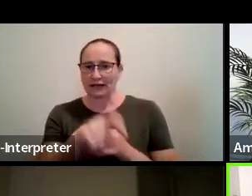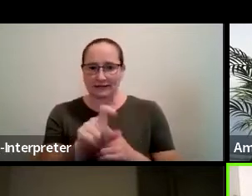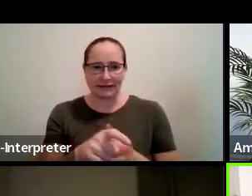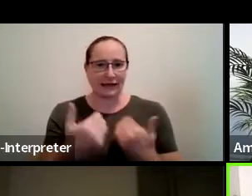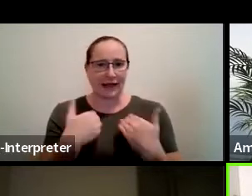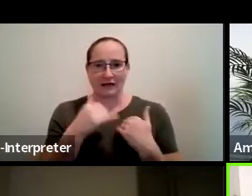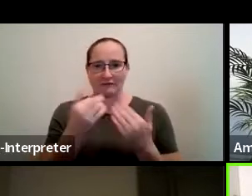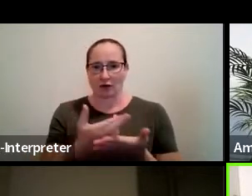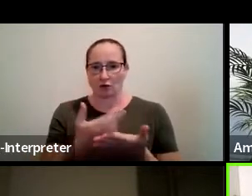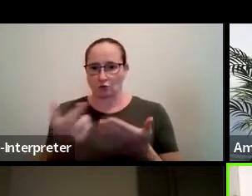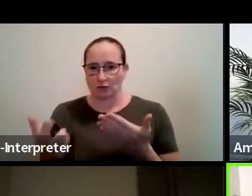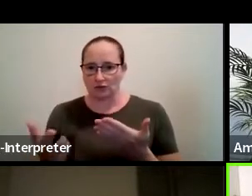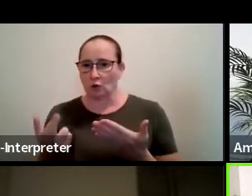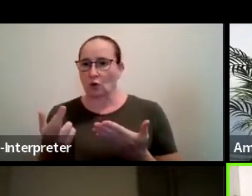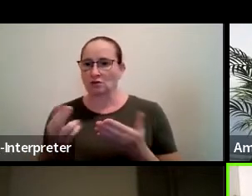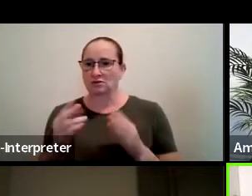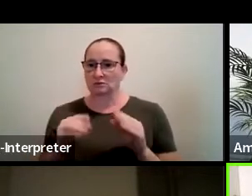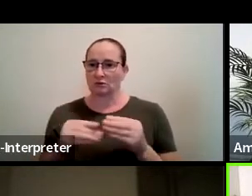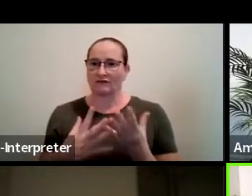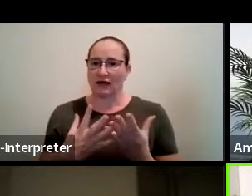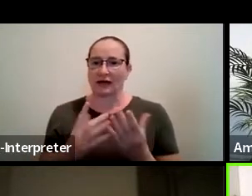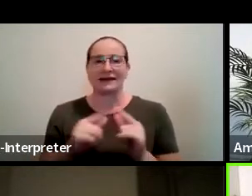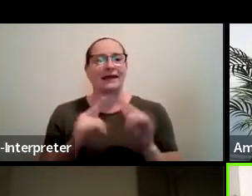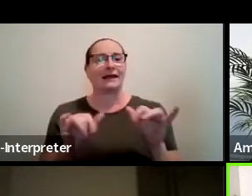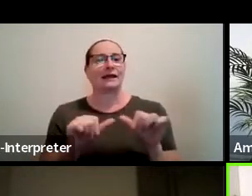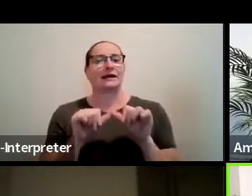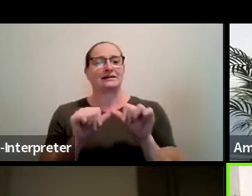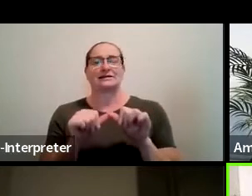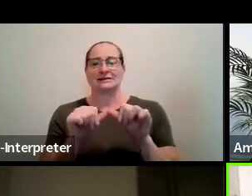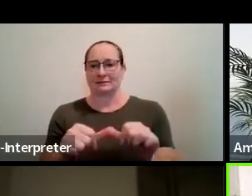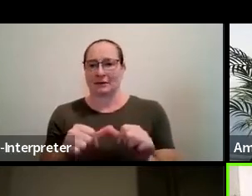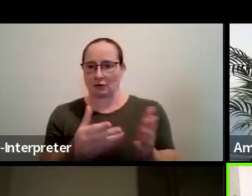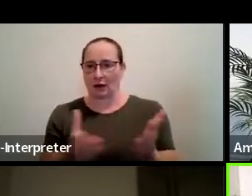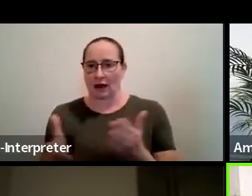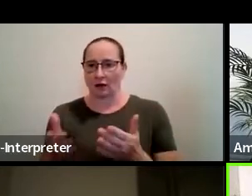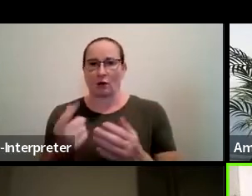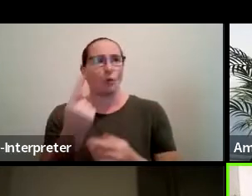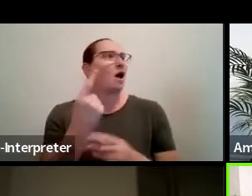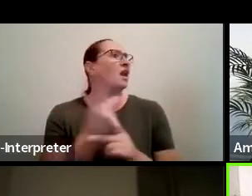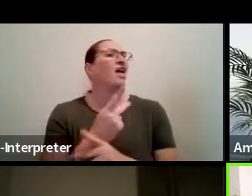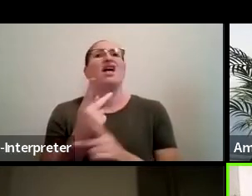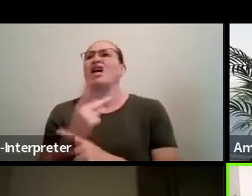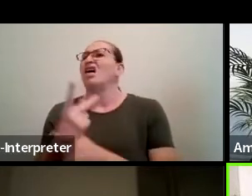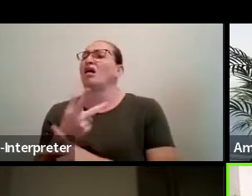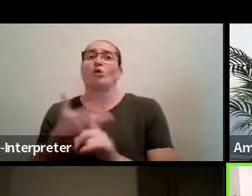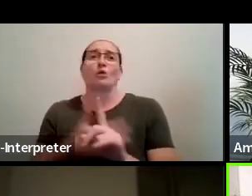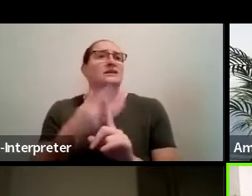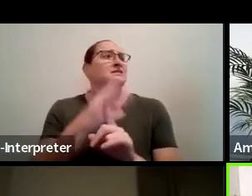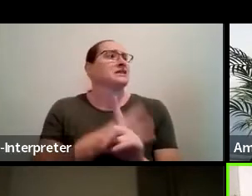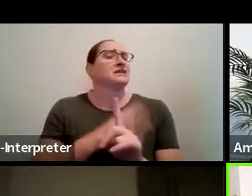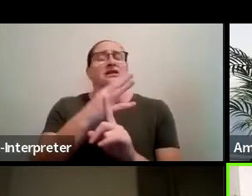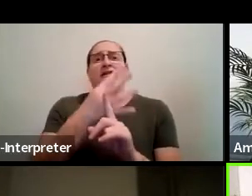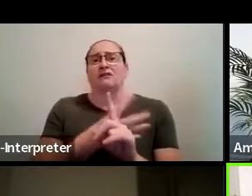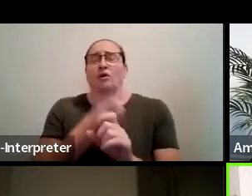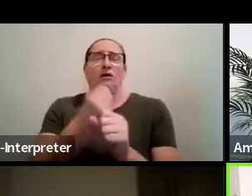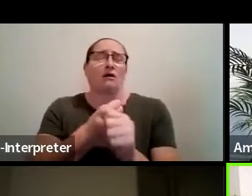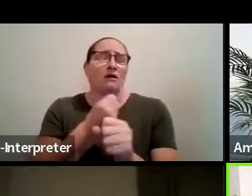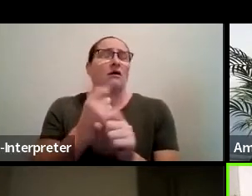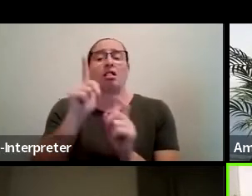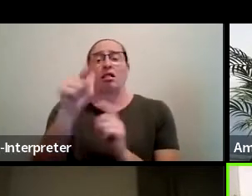that resources provided in a sustainable manner. So one is not trying to figure out what to do 3 months, 6 months, or a year down the